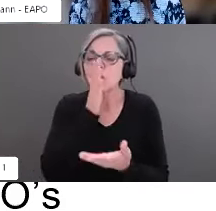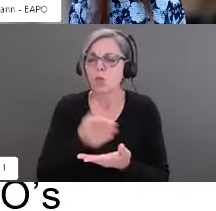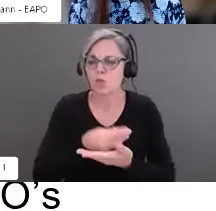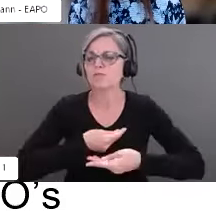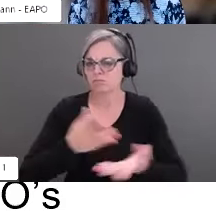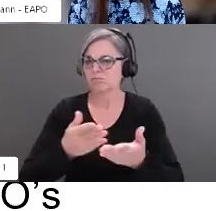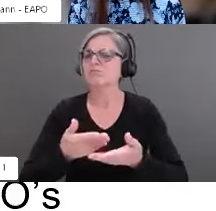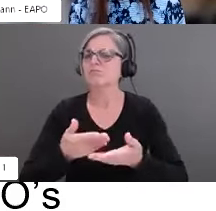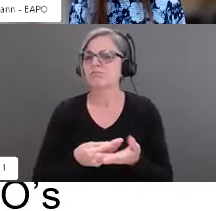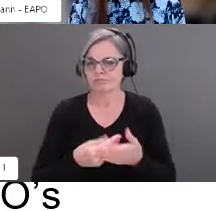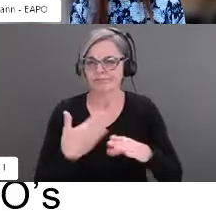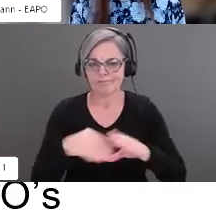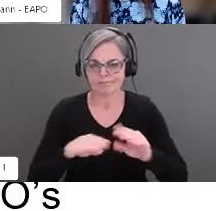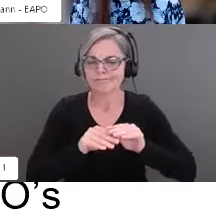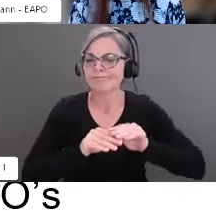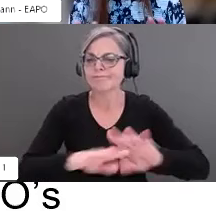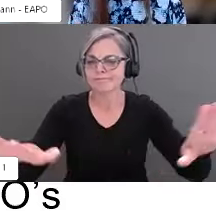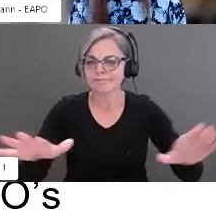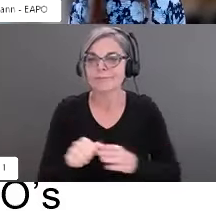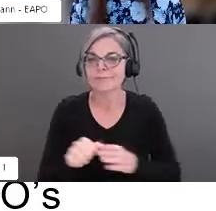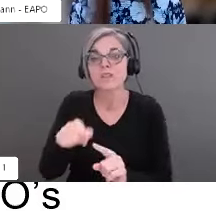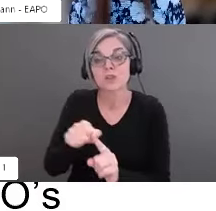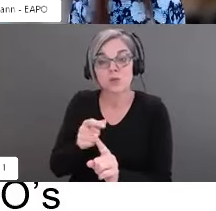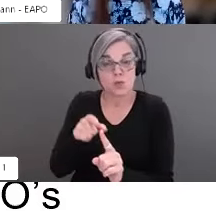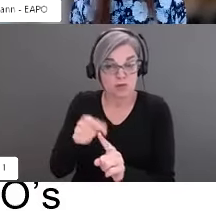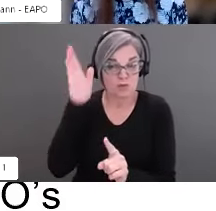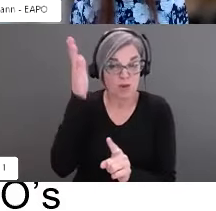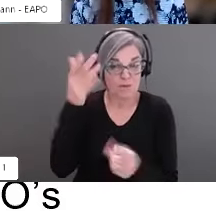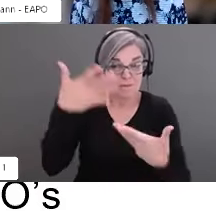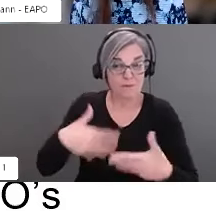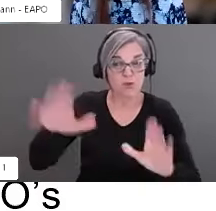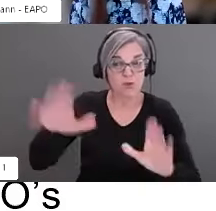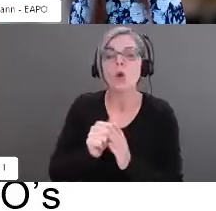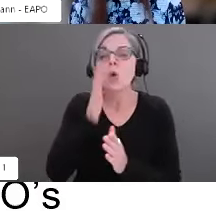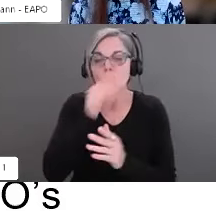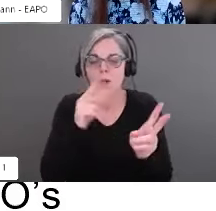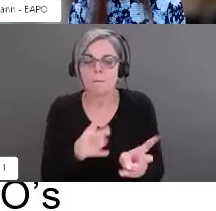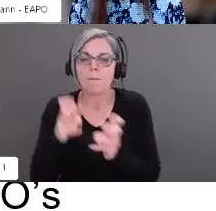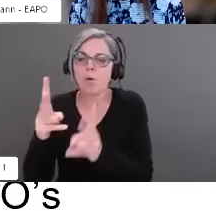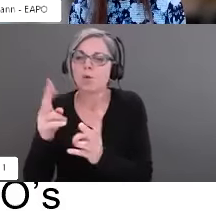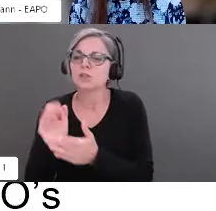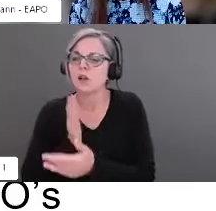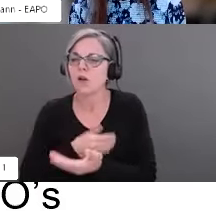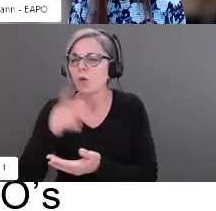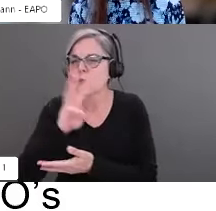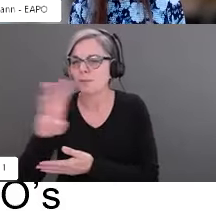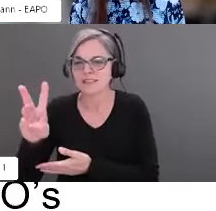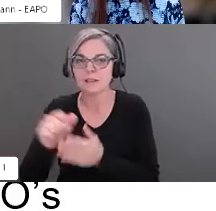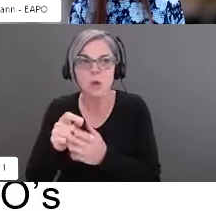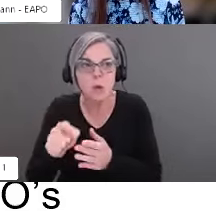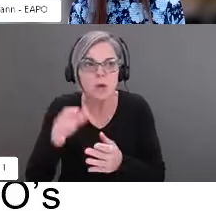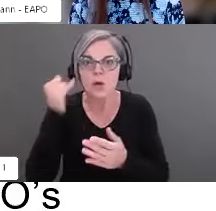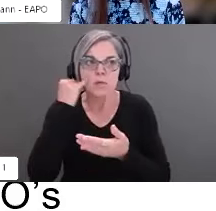website after the presentation. So don't feel like you're going to lose something or a link. If that's shared, we will post those after for